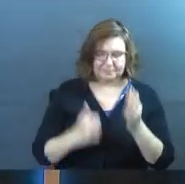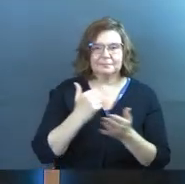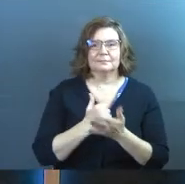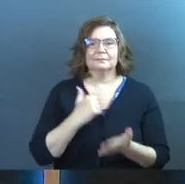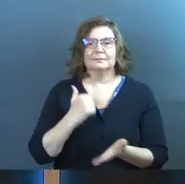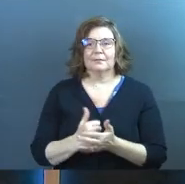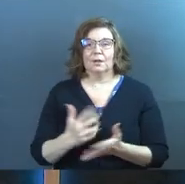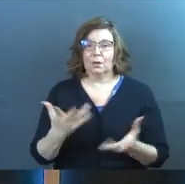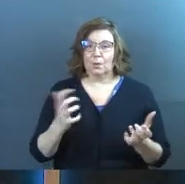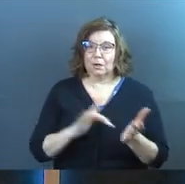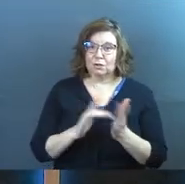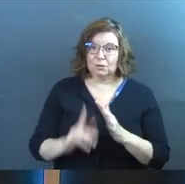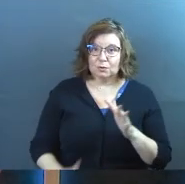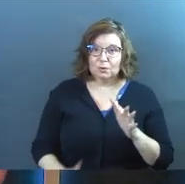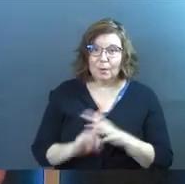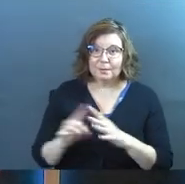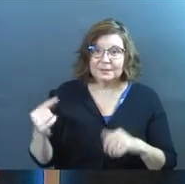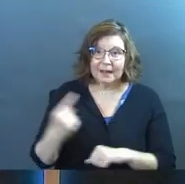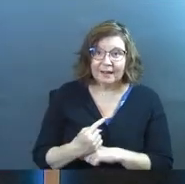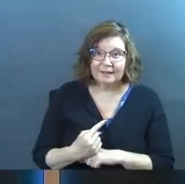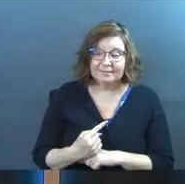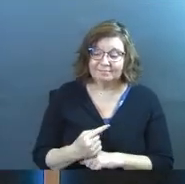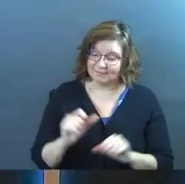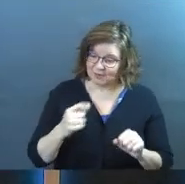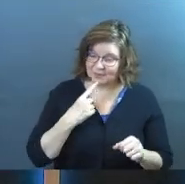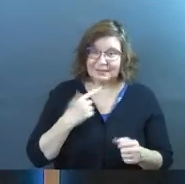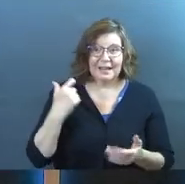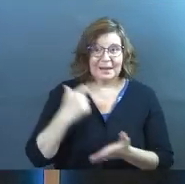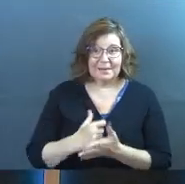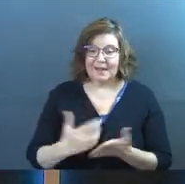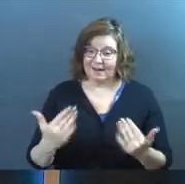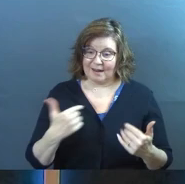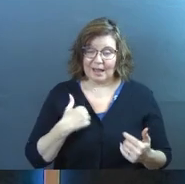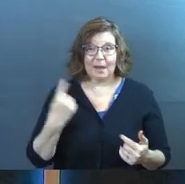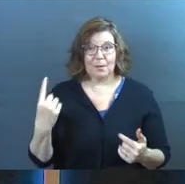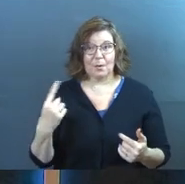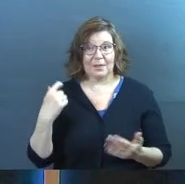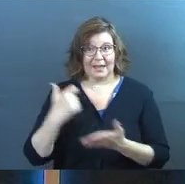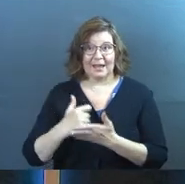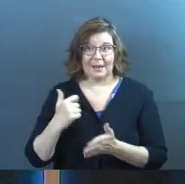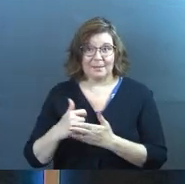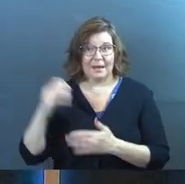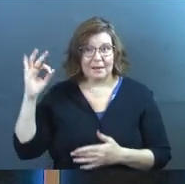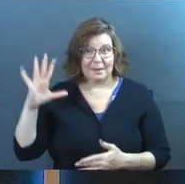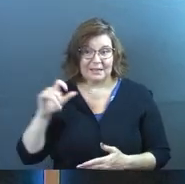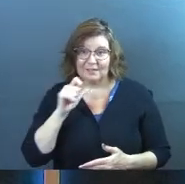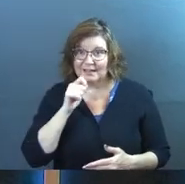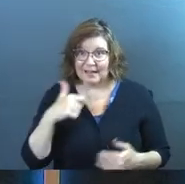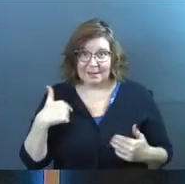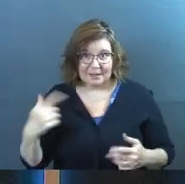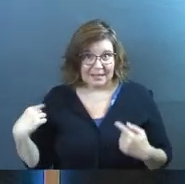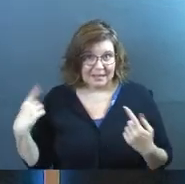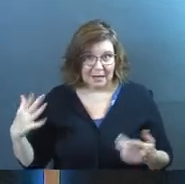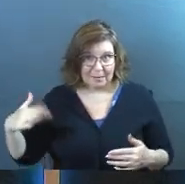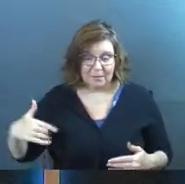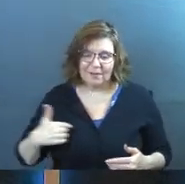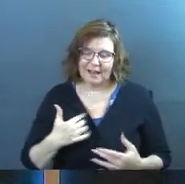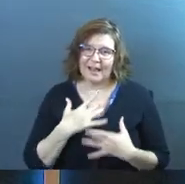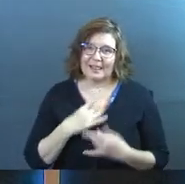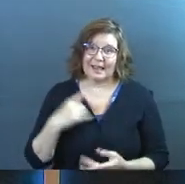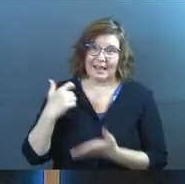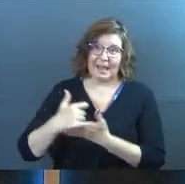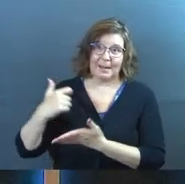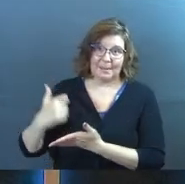Amen. Amen. You want Jesus to show up today? You can say amen. I'm one of those amen pastors. If you've not been here before, I